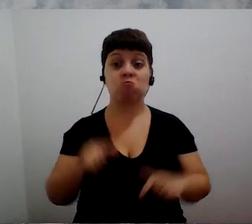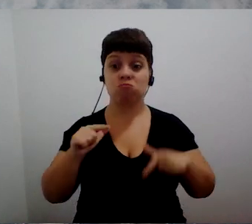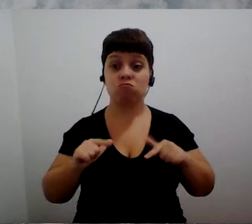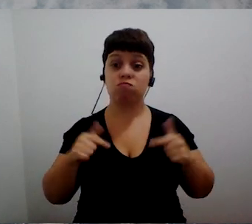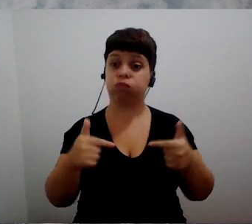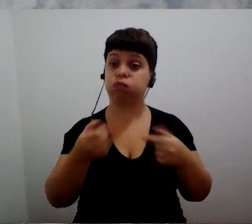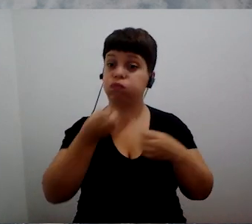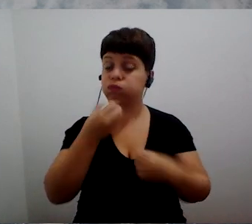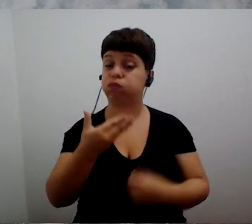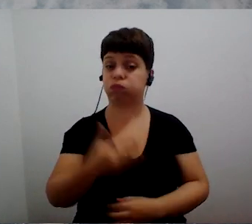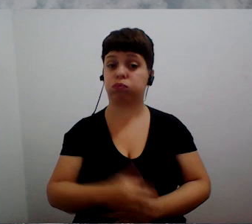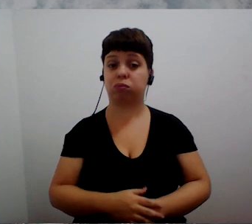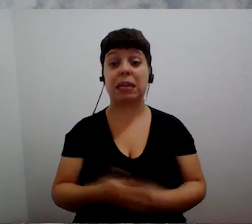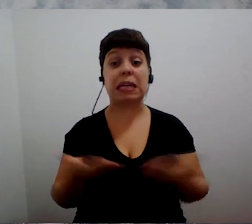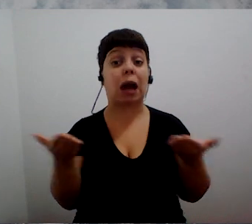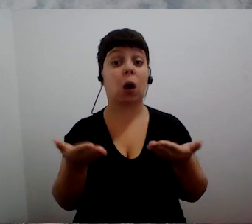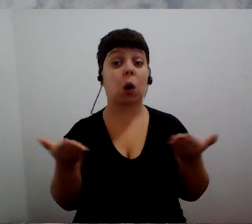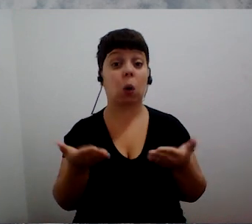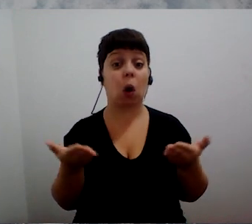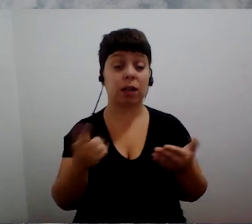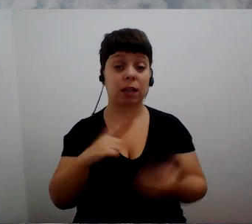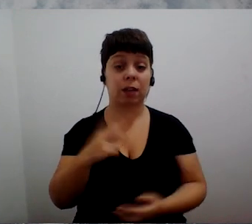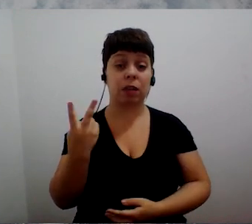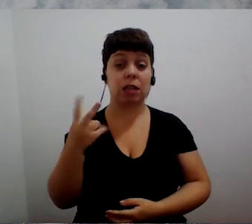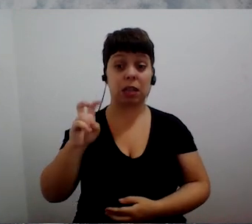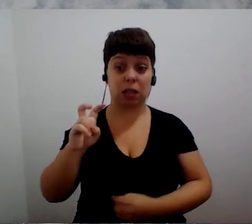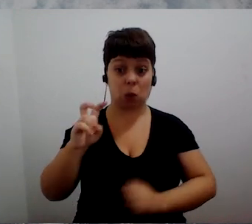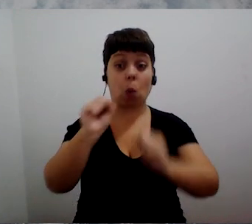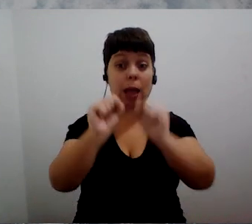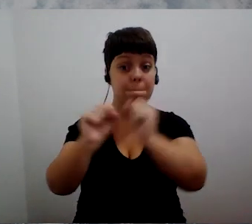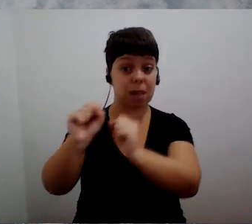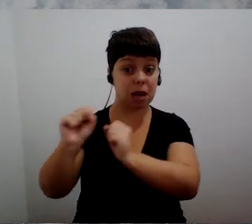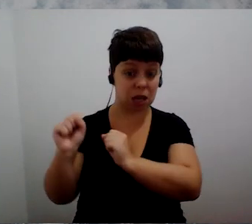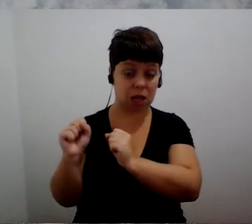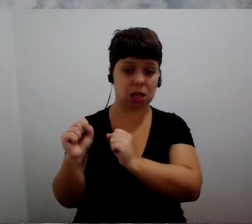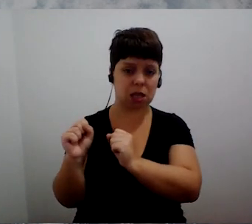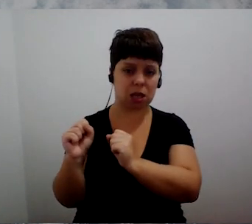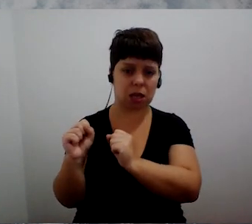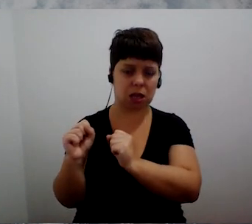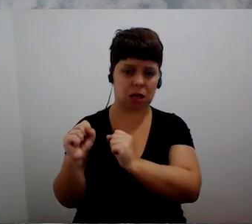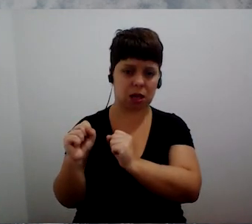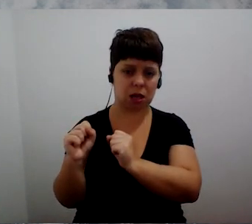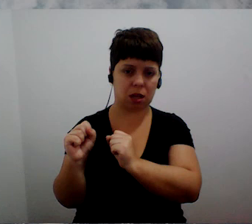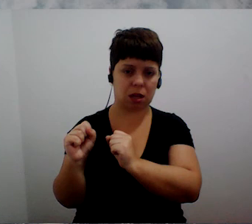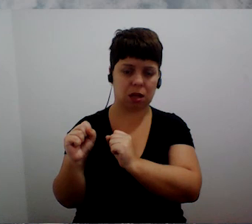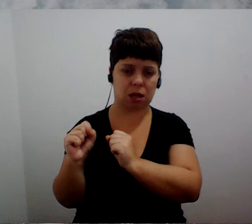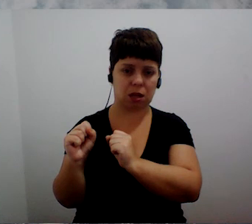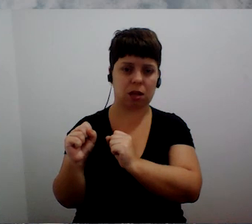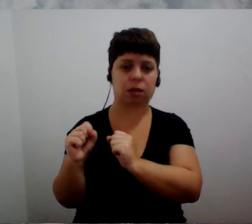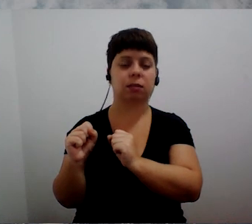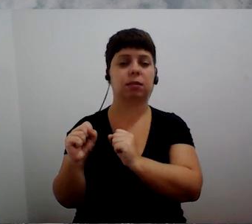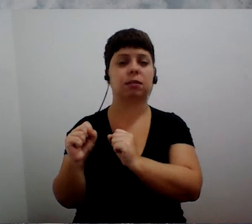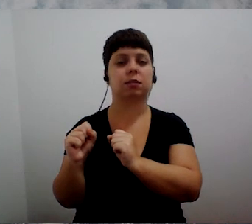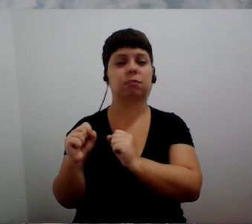Brazil. It's a very good initiative that nowadays we have 25